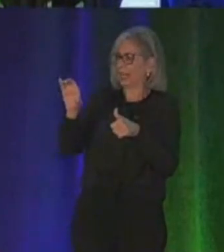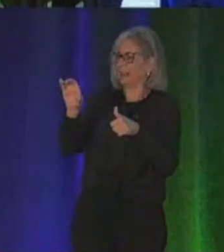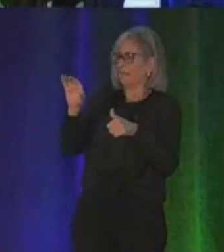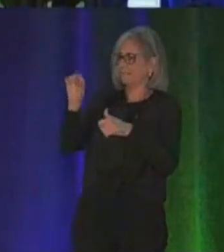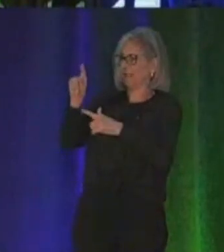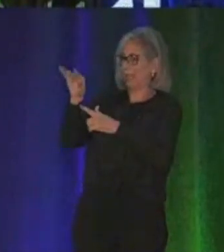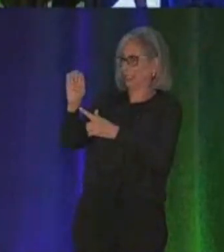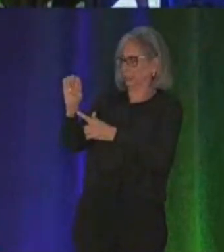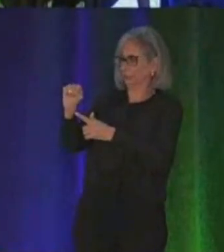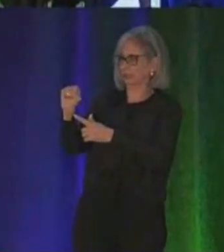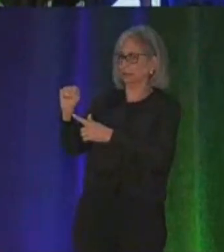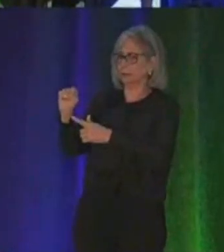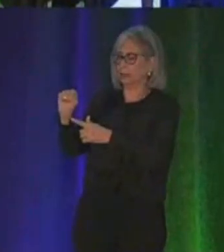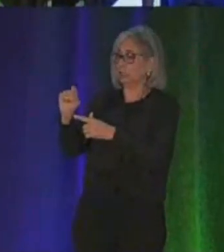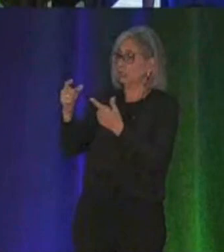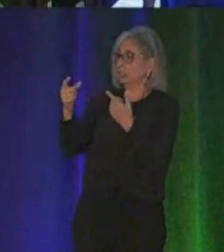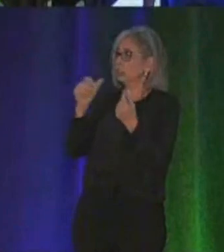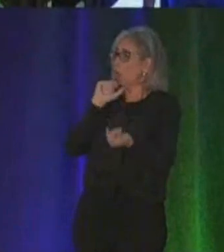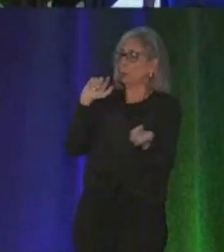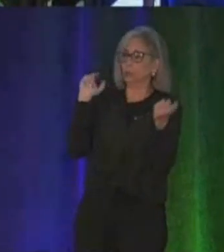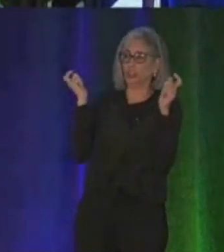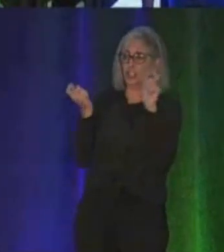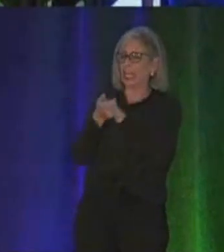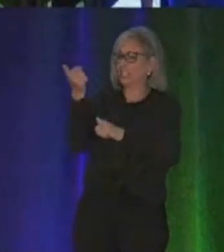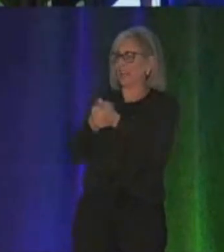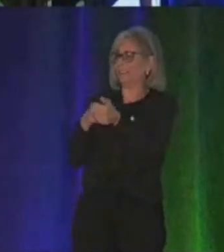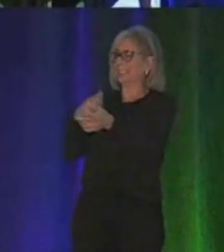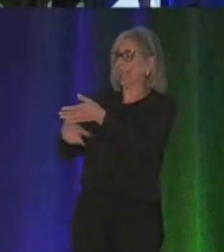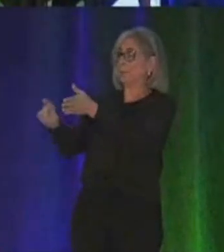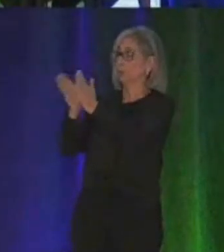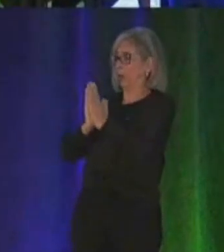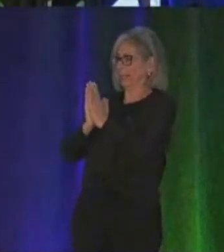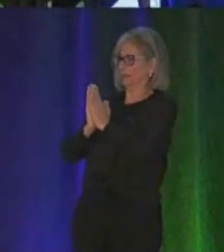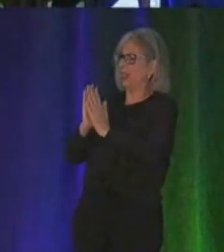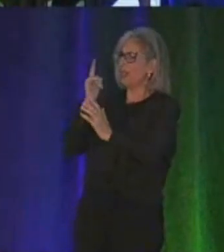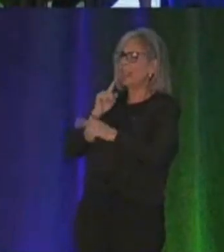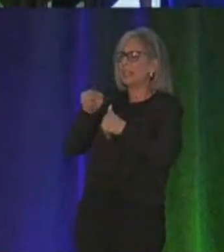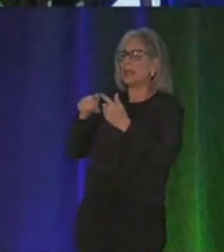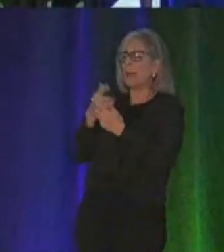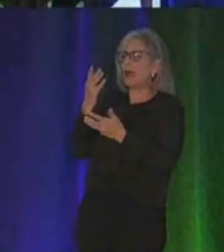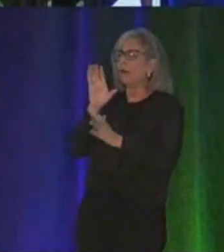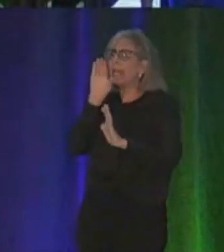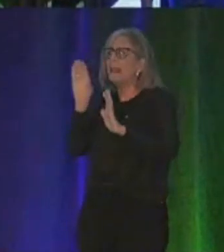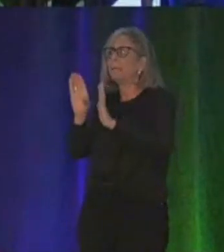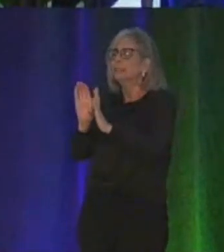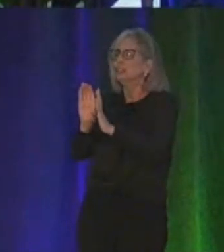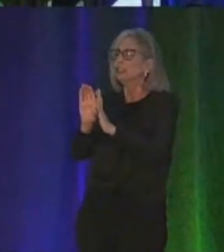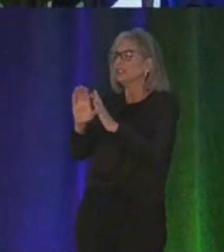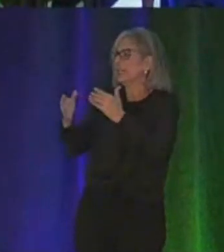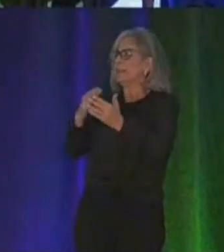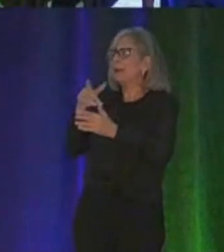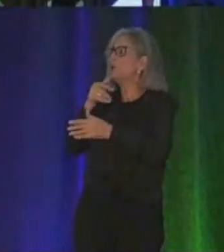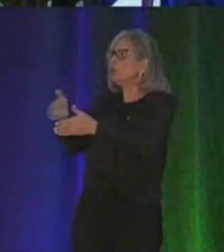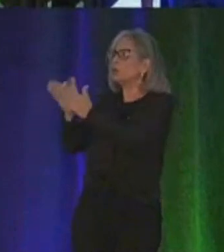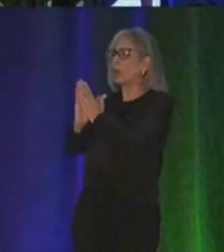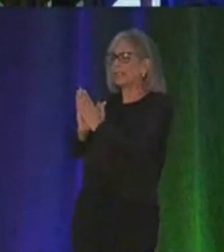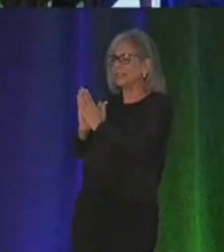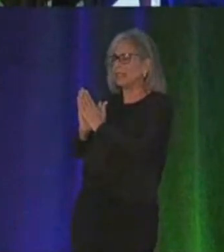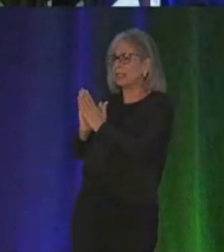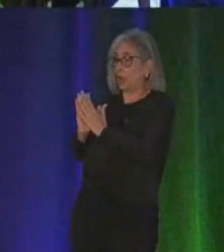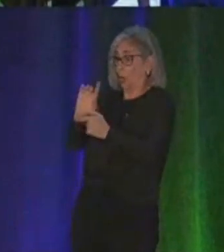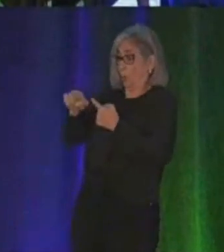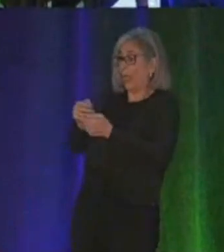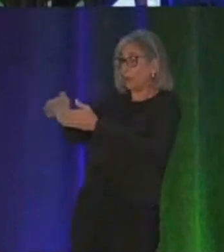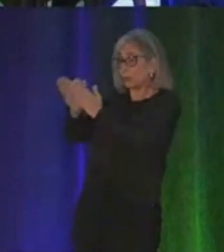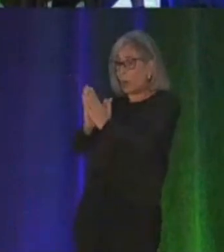static files? These are things that do not change per request. So you can think about things like images. It doesn't matter who's requesting it, when